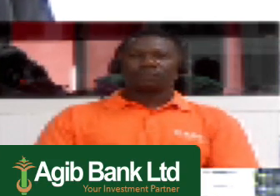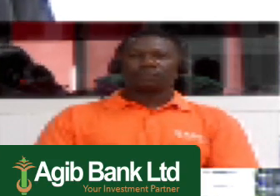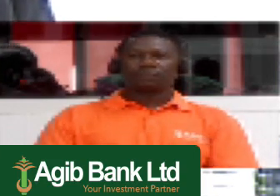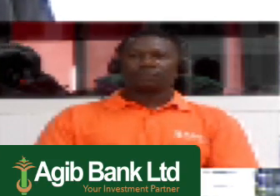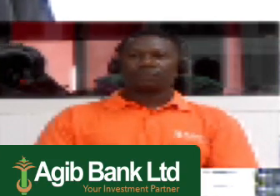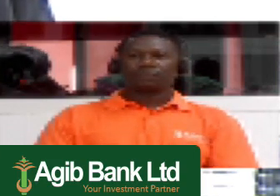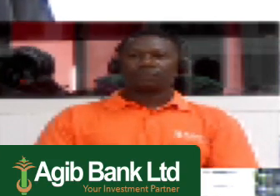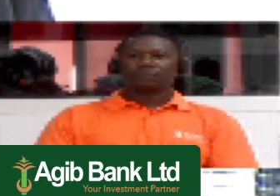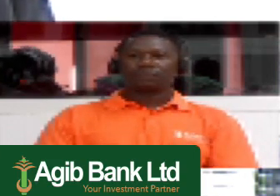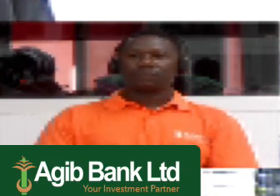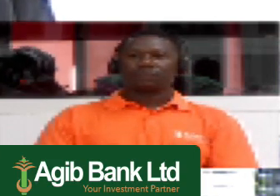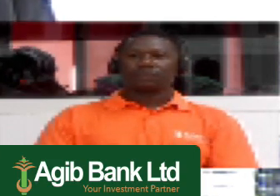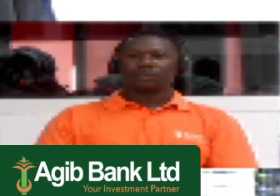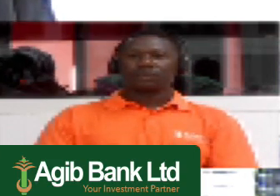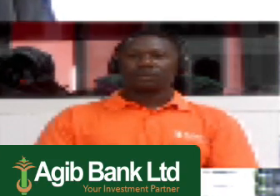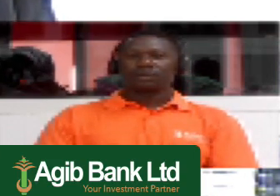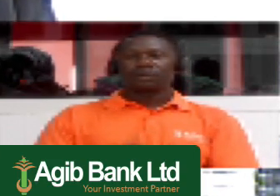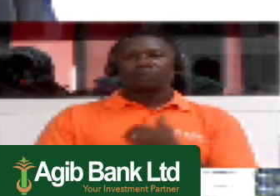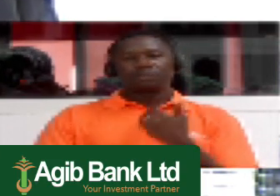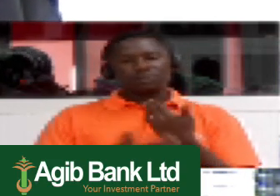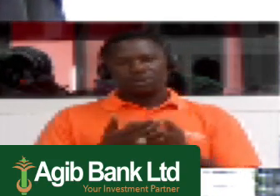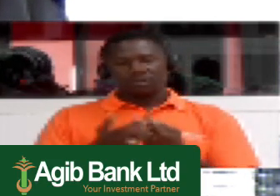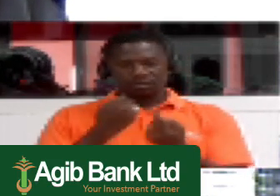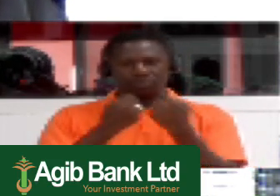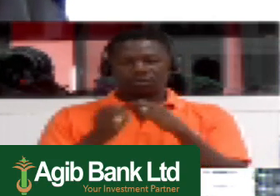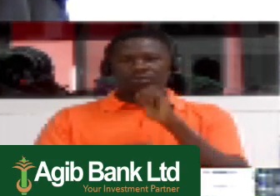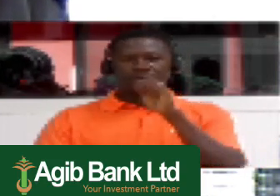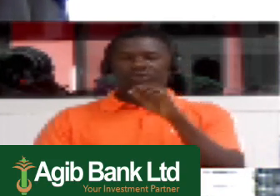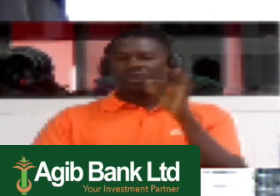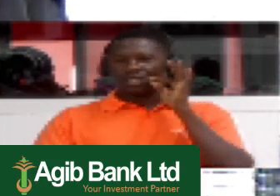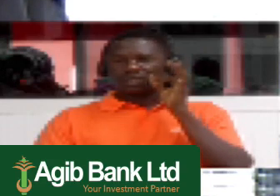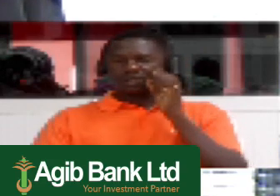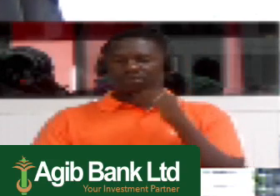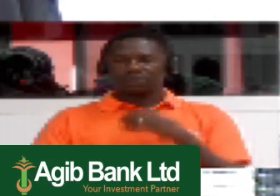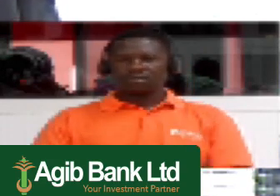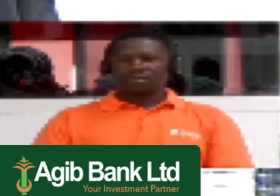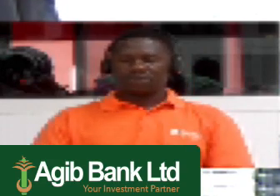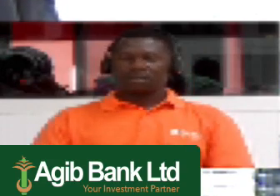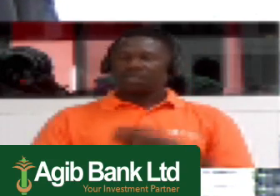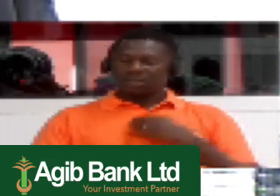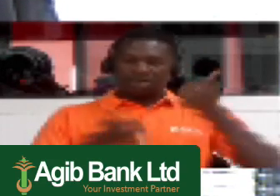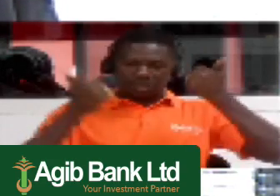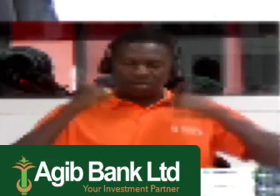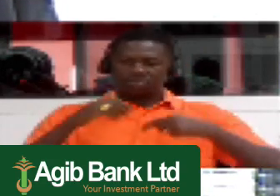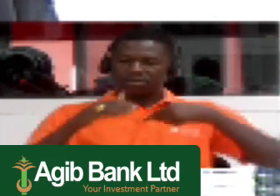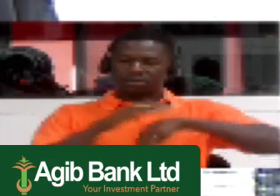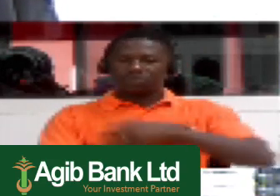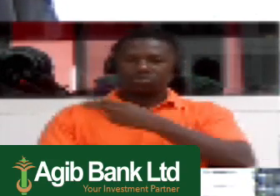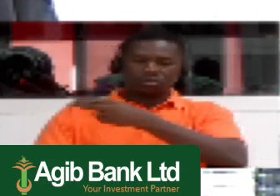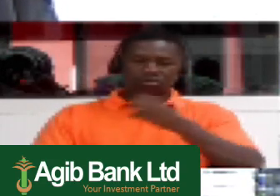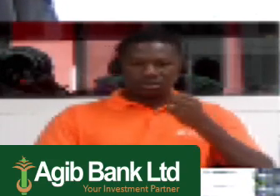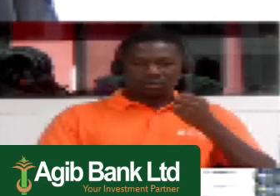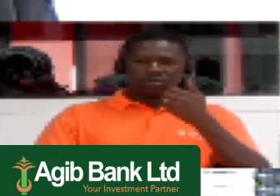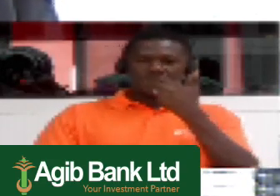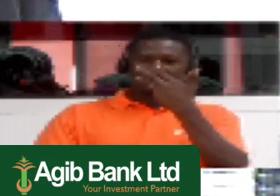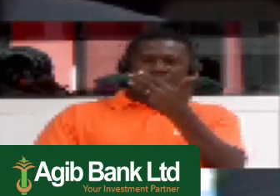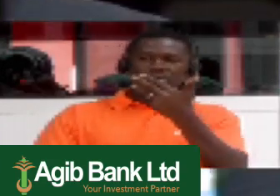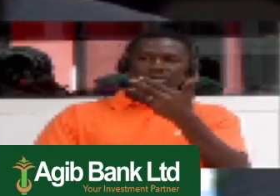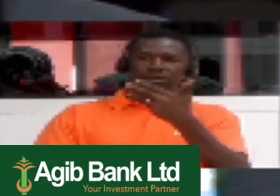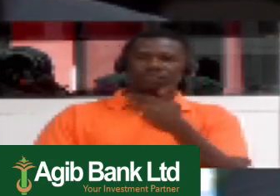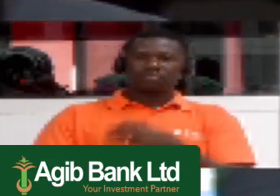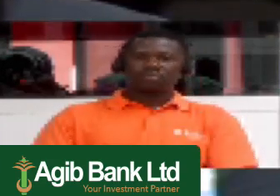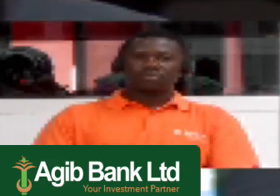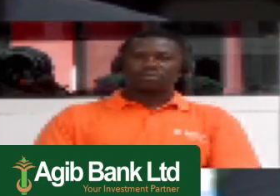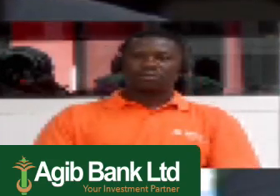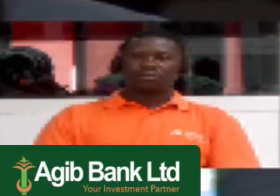2009. Kindly just repeat your question. Sorry, I was a bit distracted. Aketa 2009. It was in 2009.